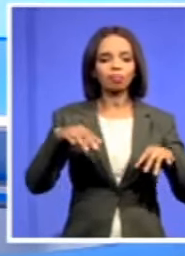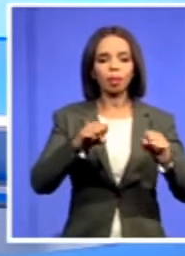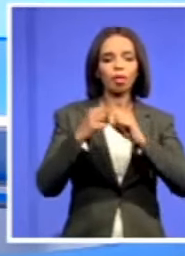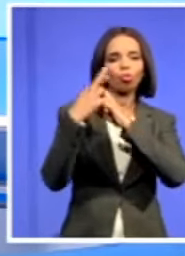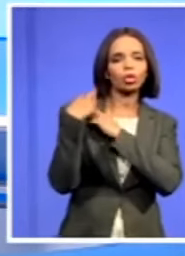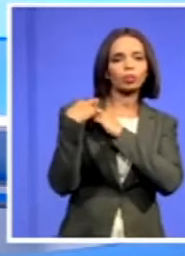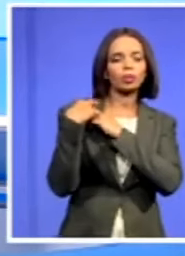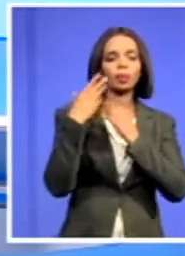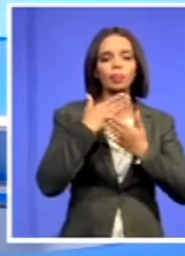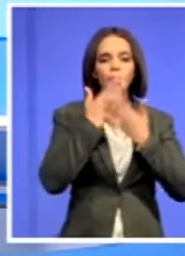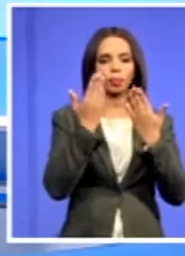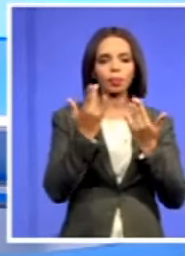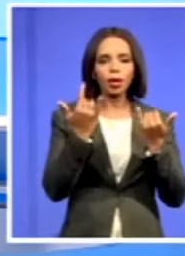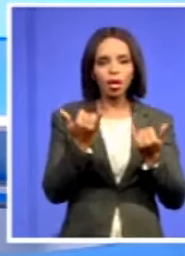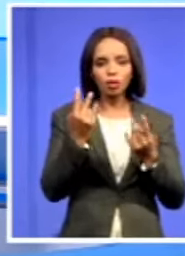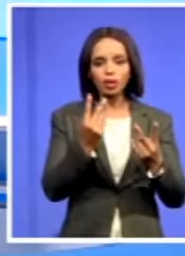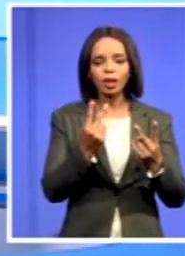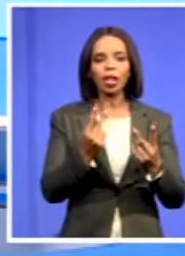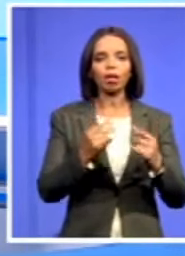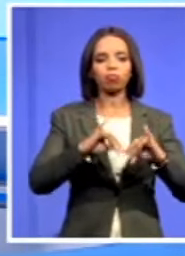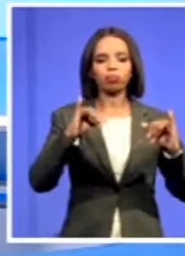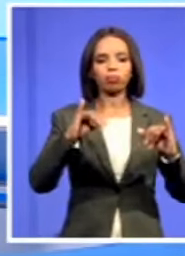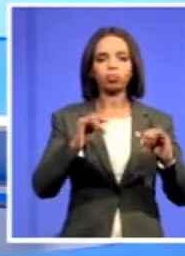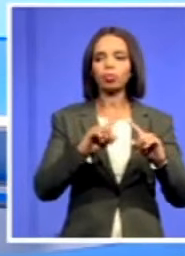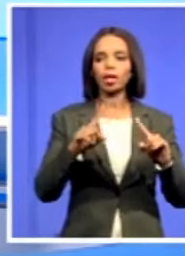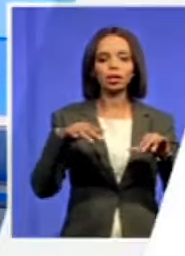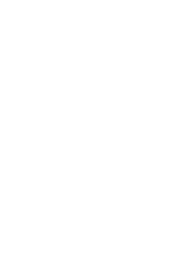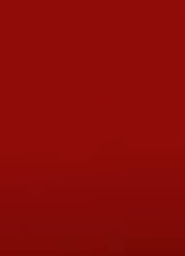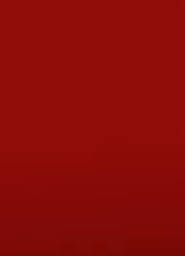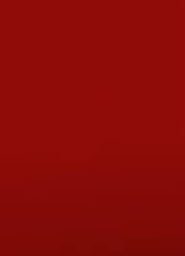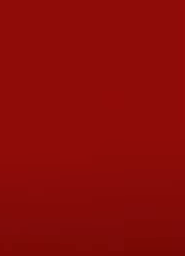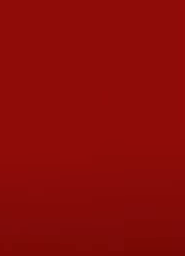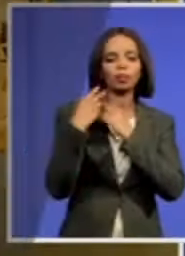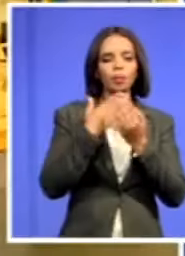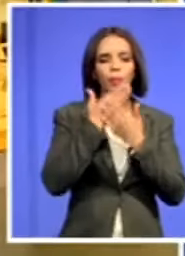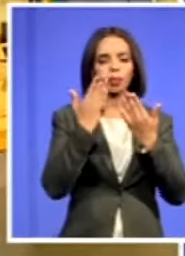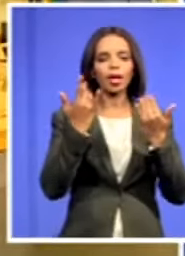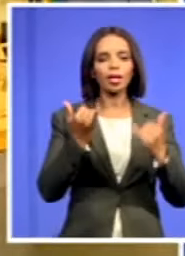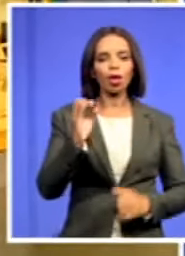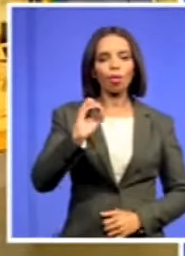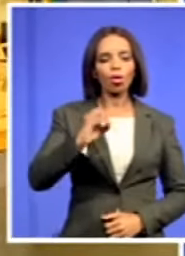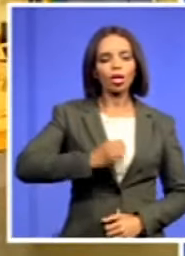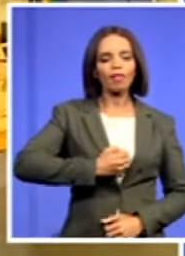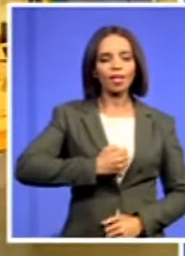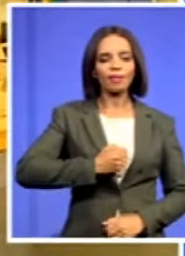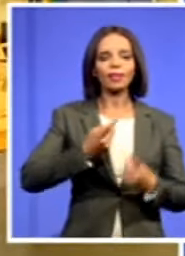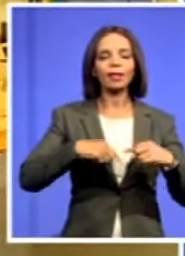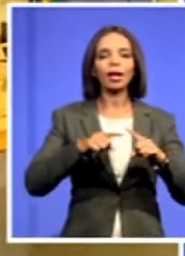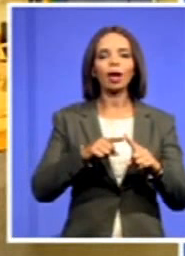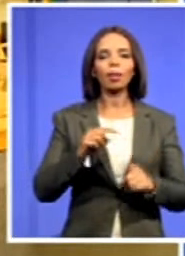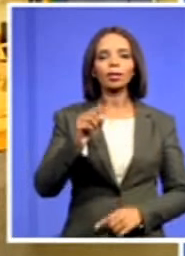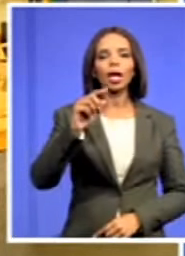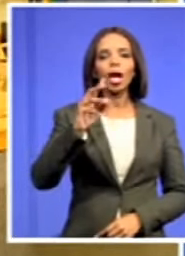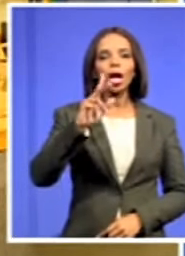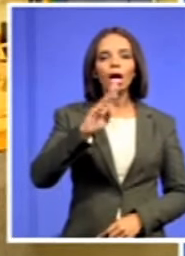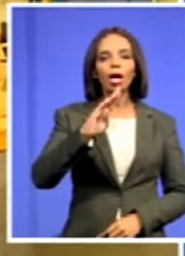for more on this, let's bring in our reporter Pimani Baloyi. Pimani, this is an ongoing story in the province. What's the